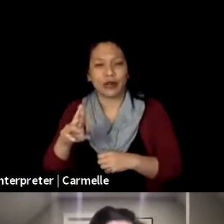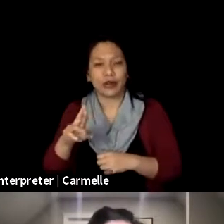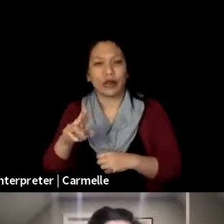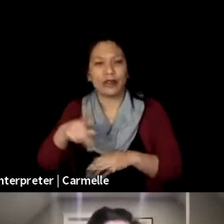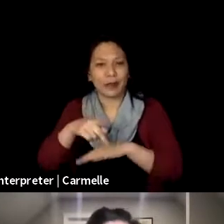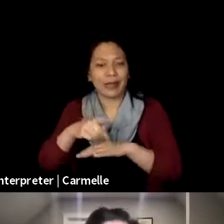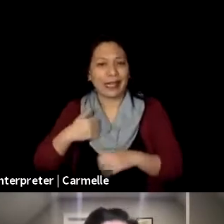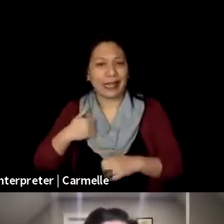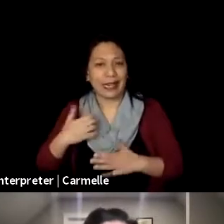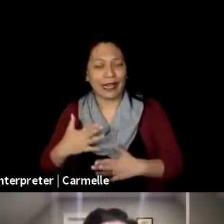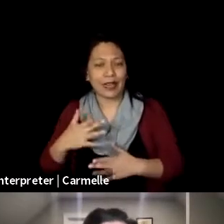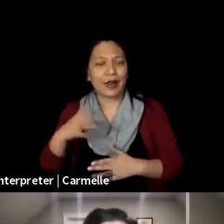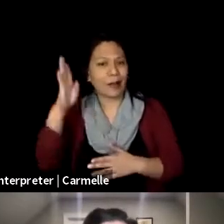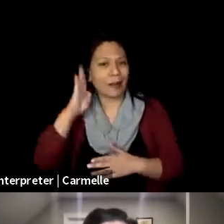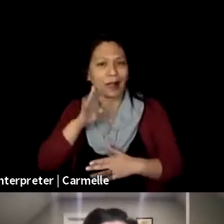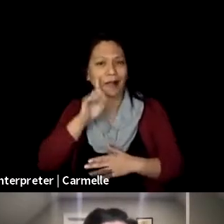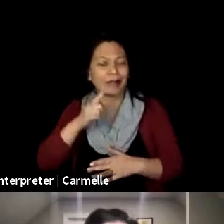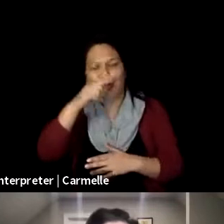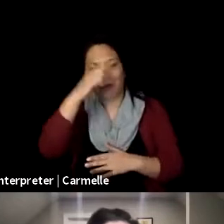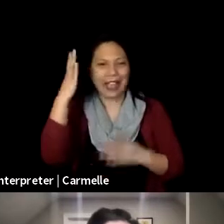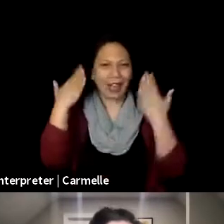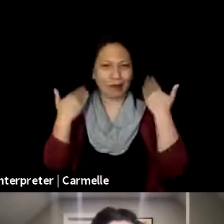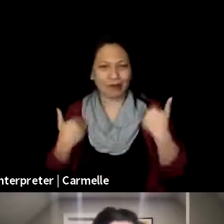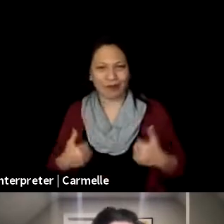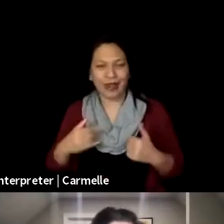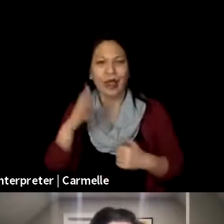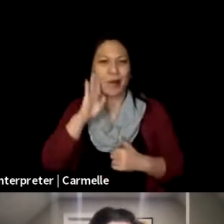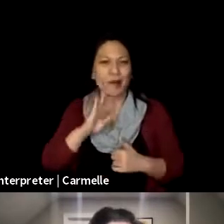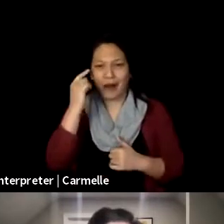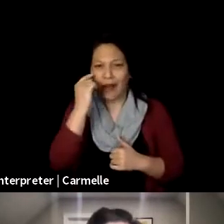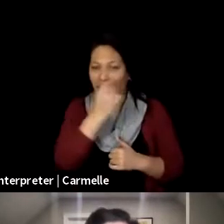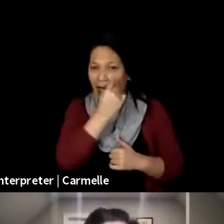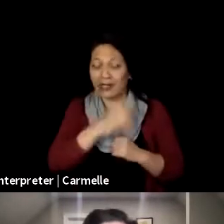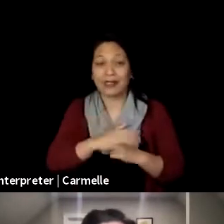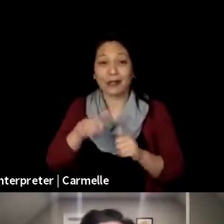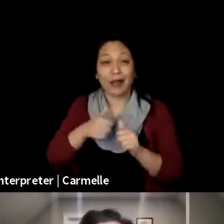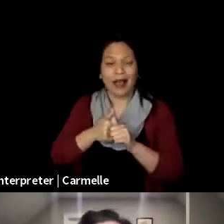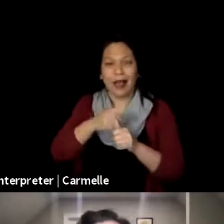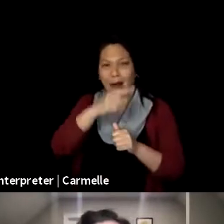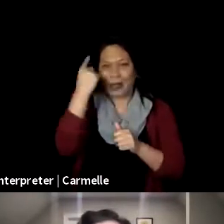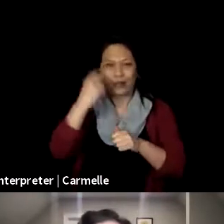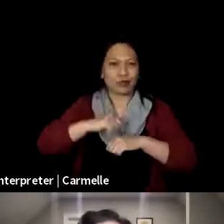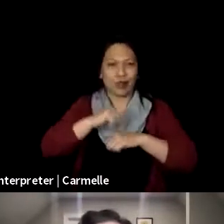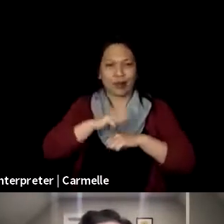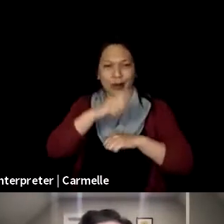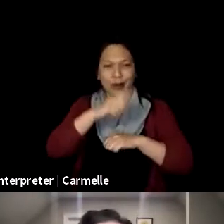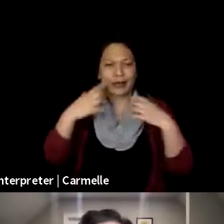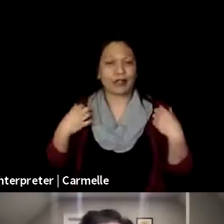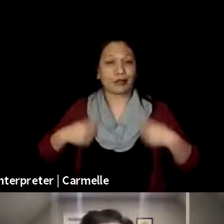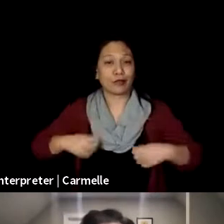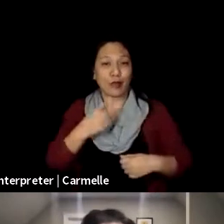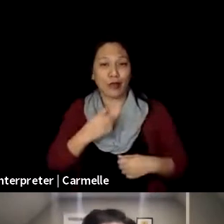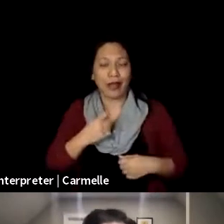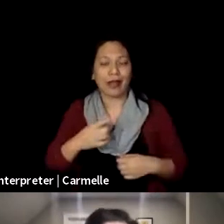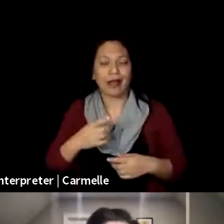has long black hair and brown eyes. She is sitting in front of a solid black background, wearing a red sweater with a black